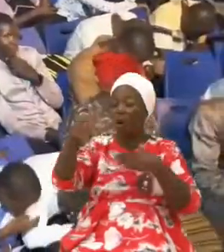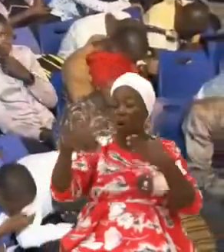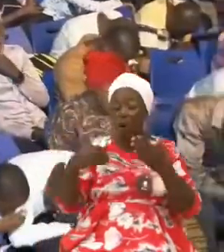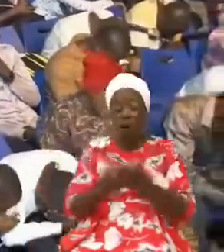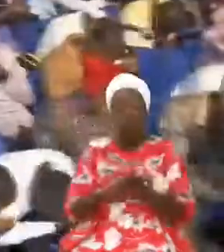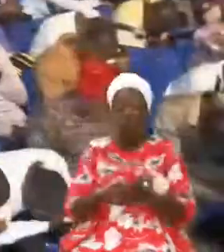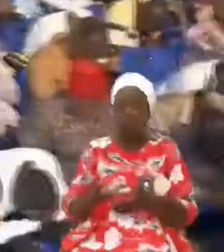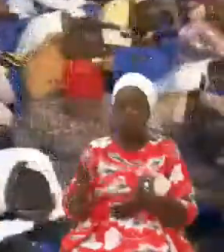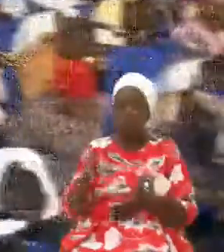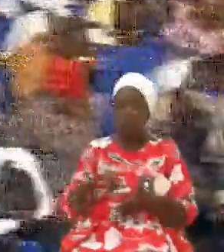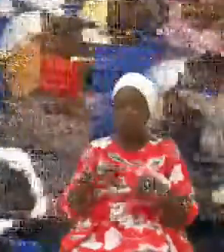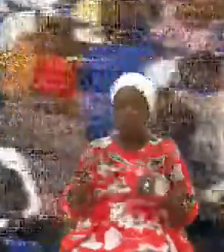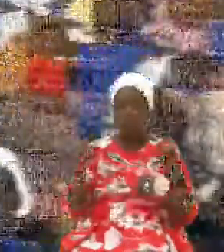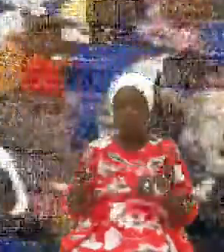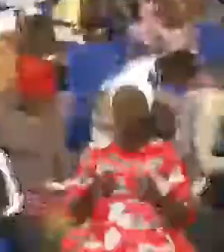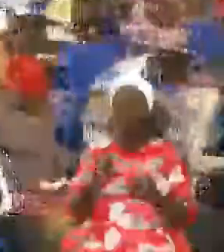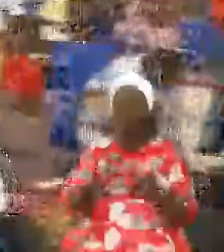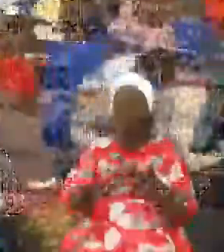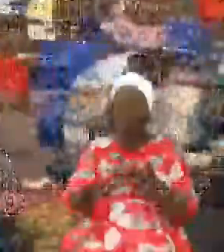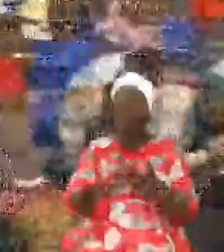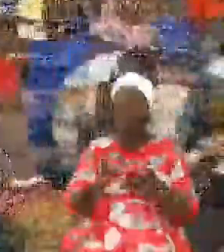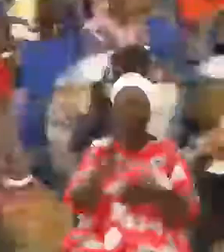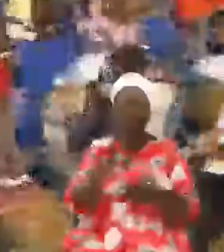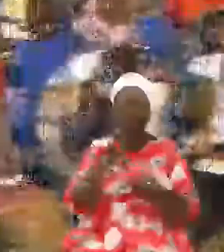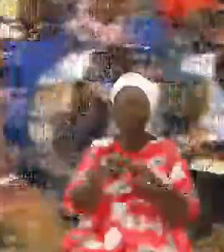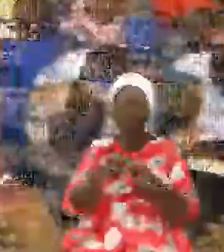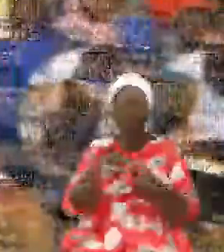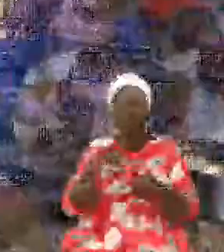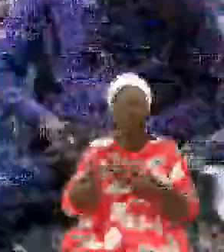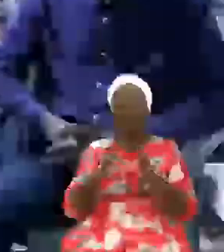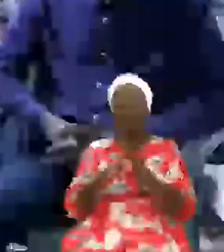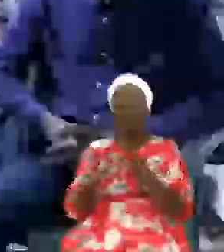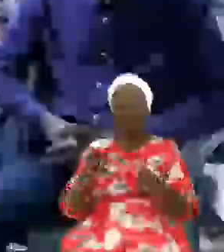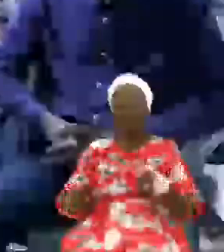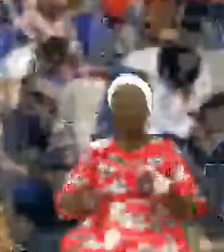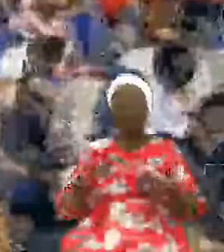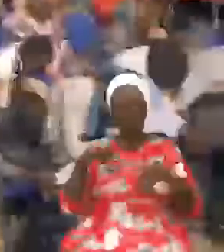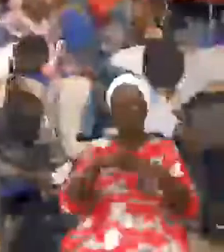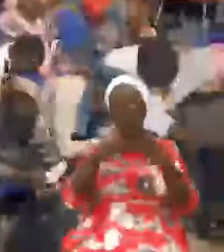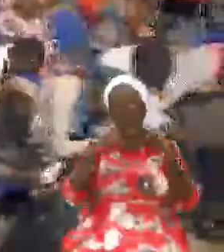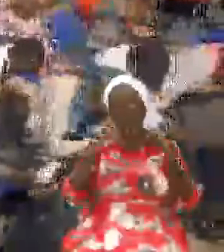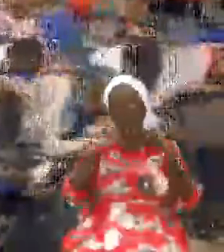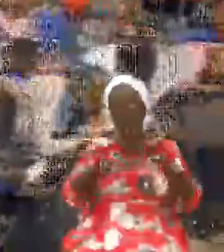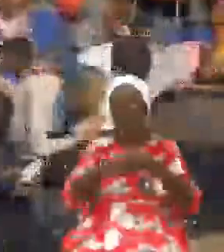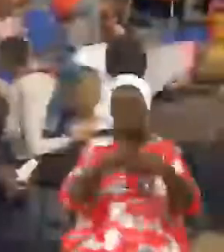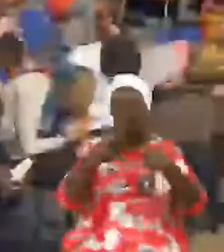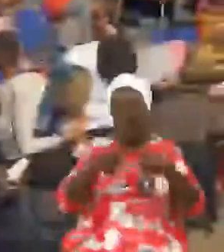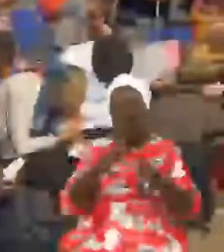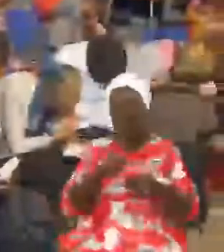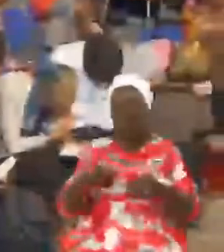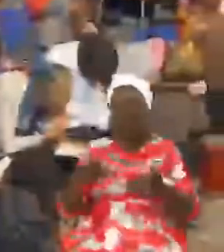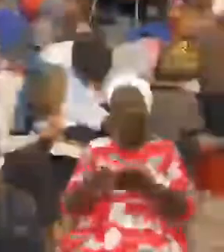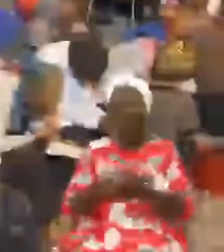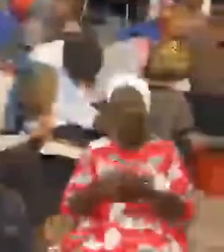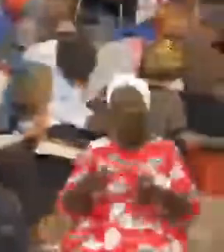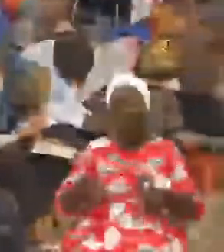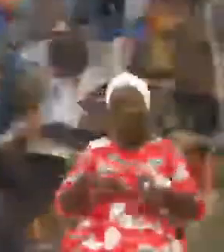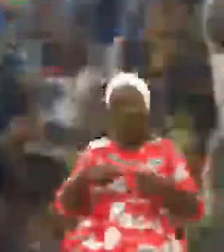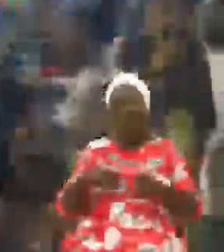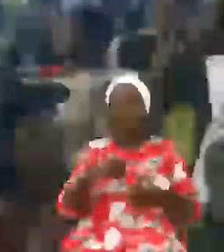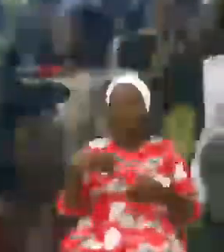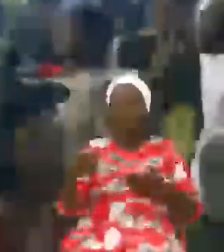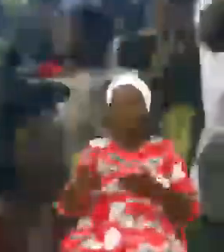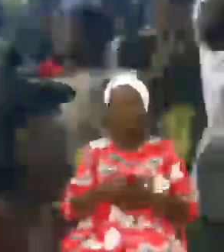name. Forgive all their sins. Write their names in the book of life in